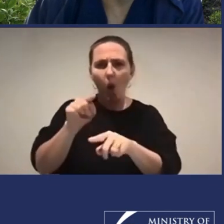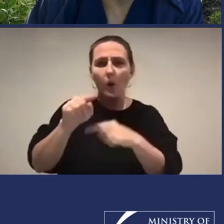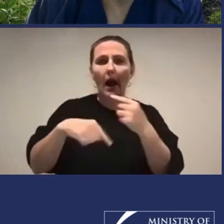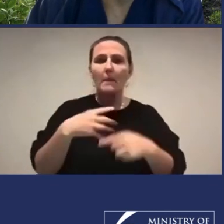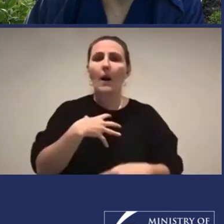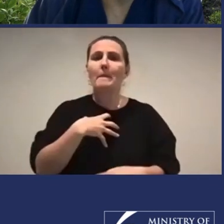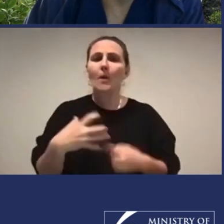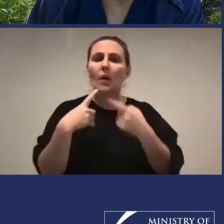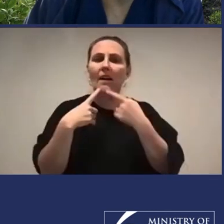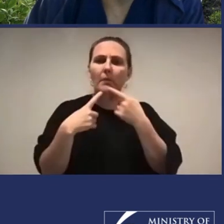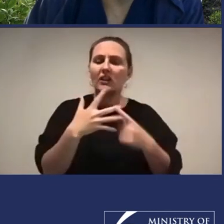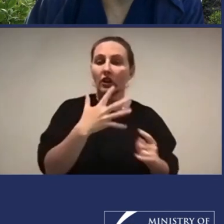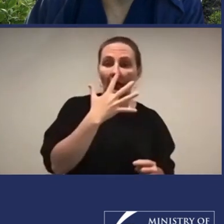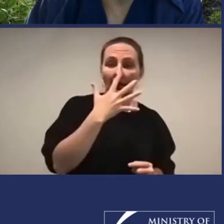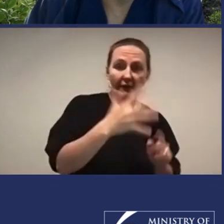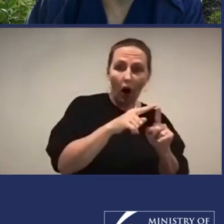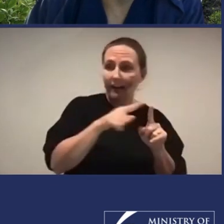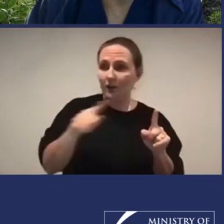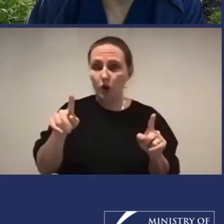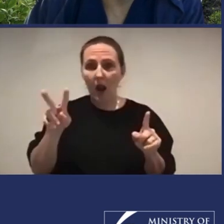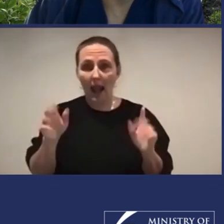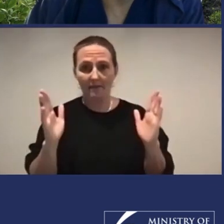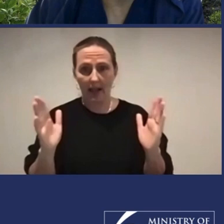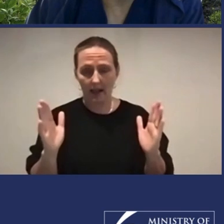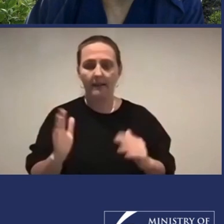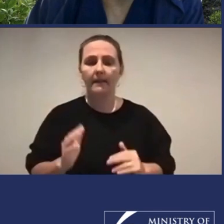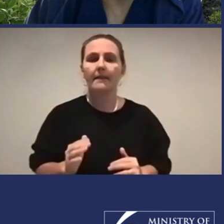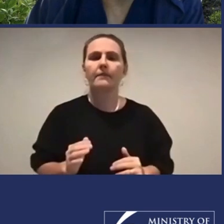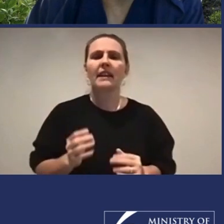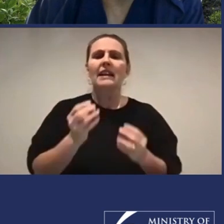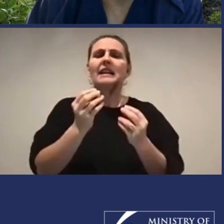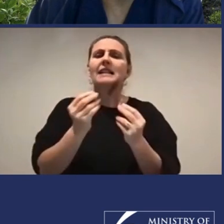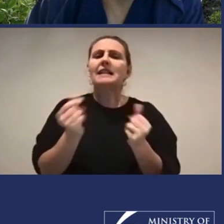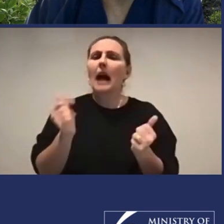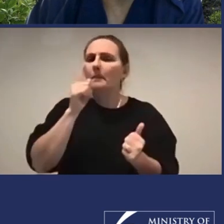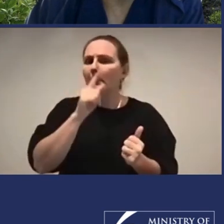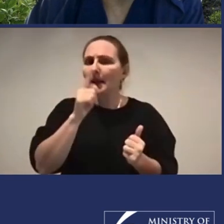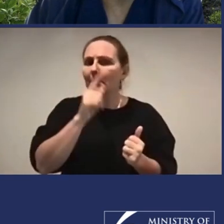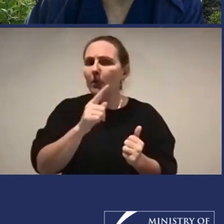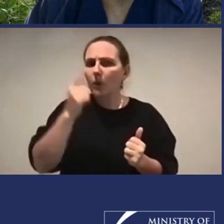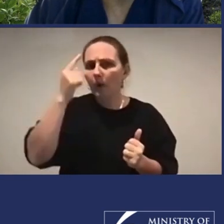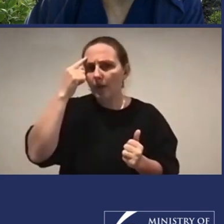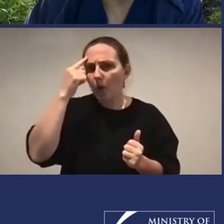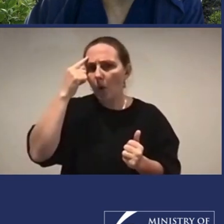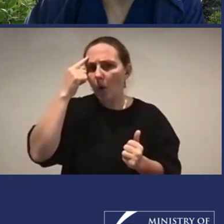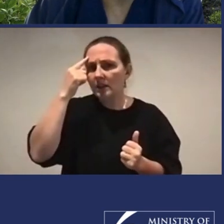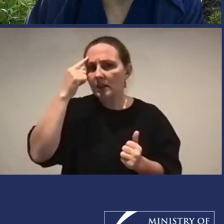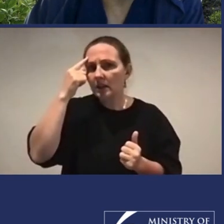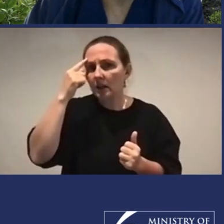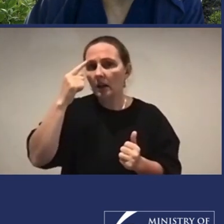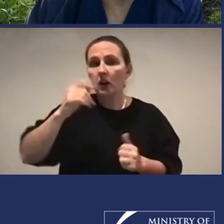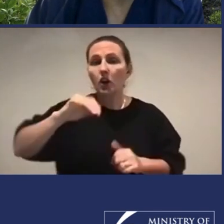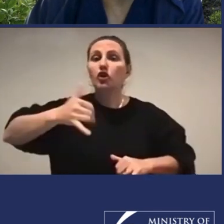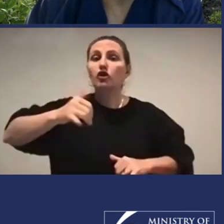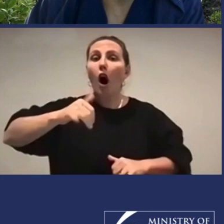5 to 11-year-olds. Someone here thought that clinical trials for pregnant people only started in February this year. I